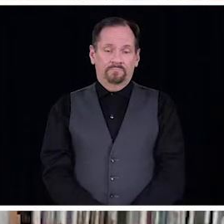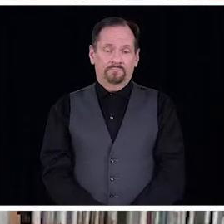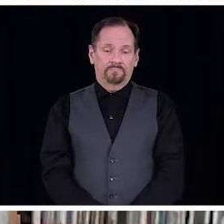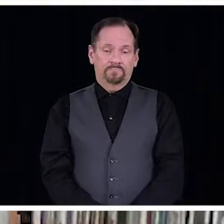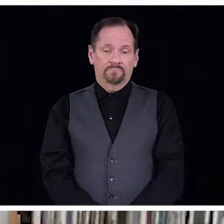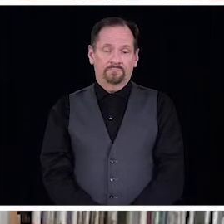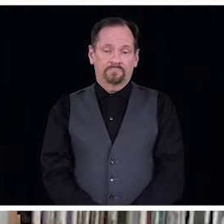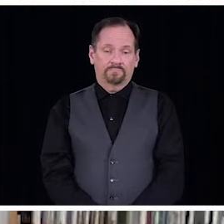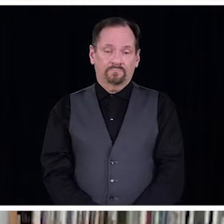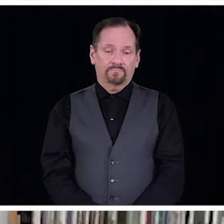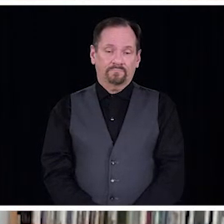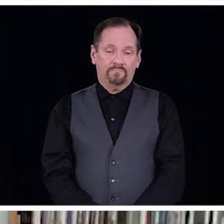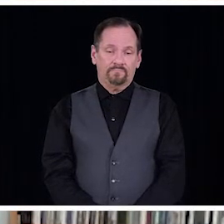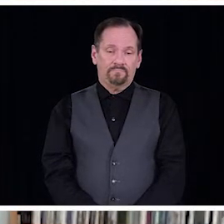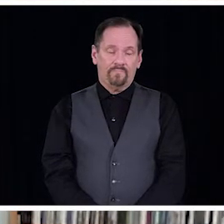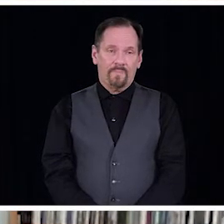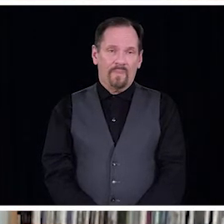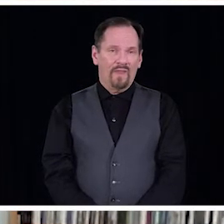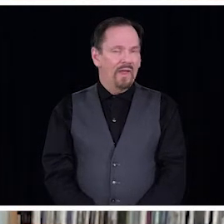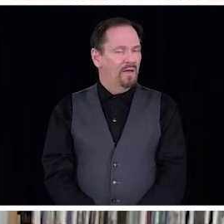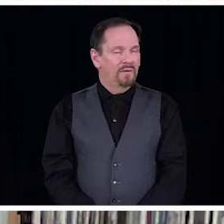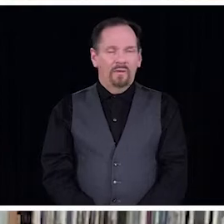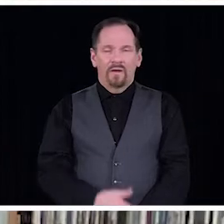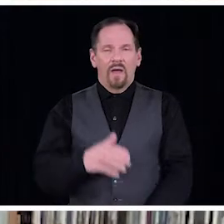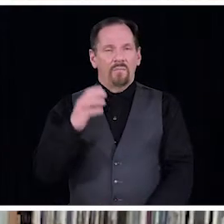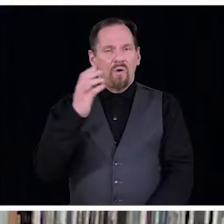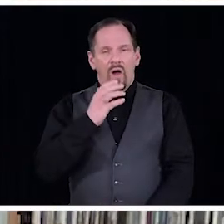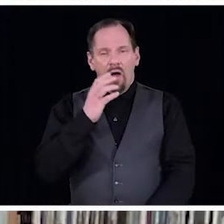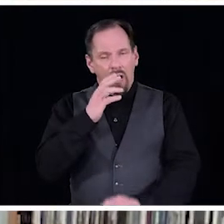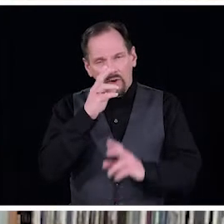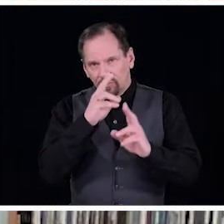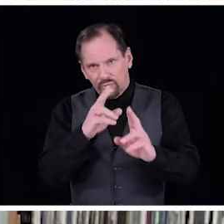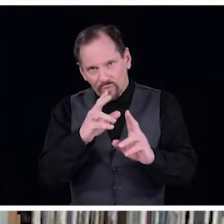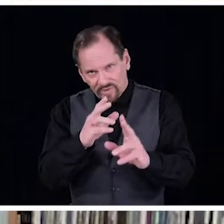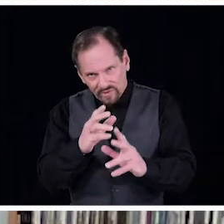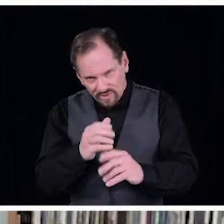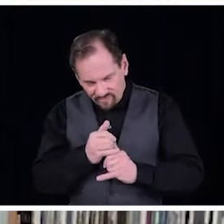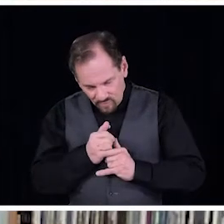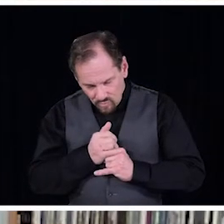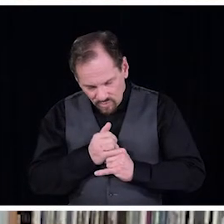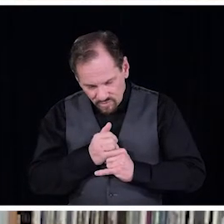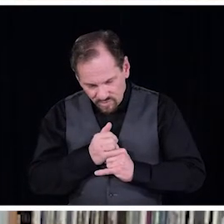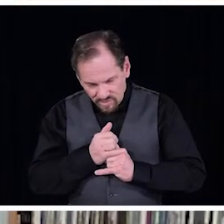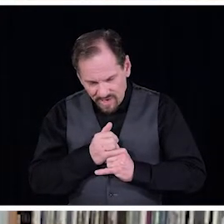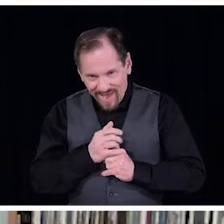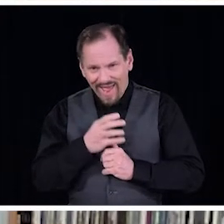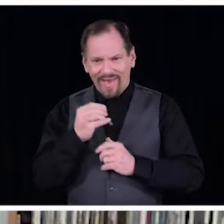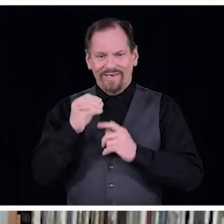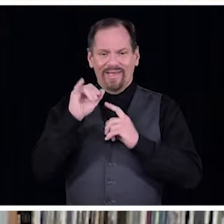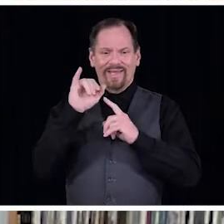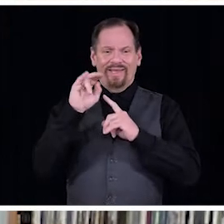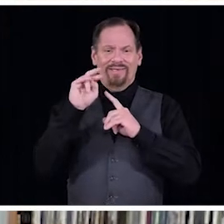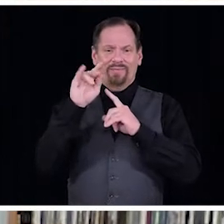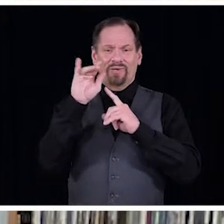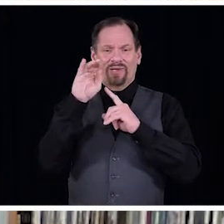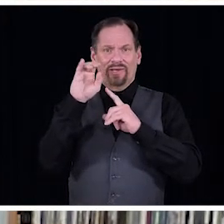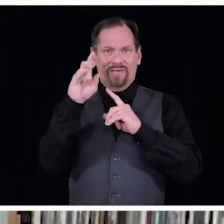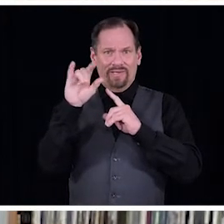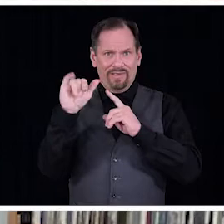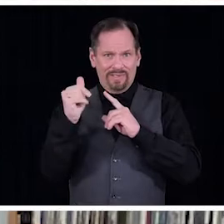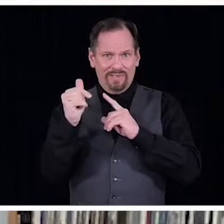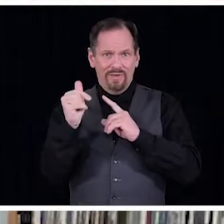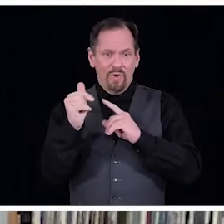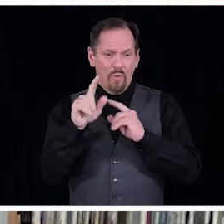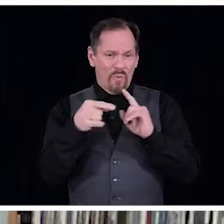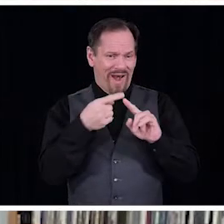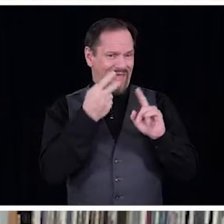It is an extraordinary and intimidating honor to receive the George Peabody Award, especially when I make the mistake of looking at the incredible list